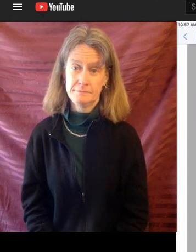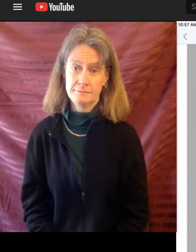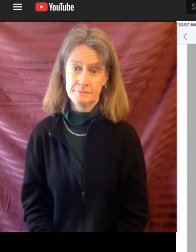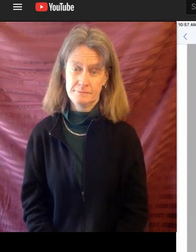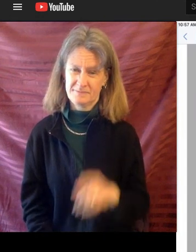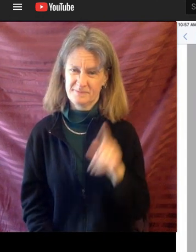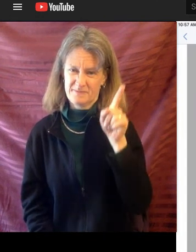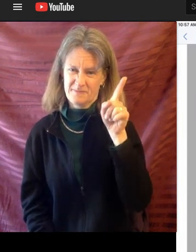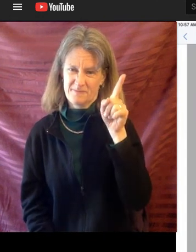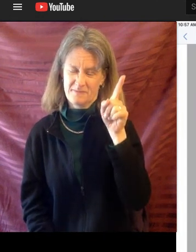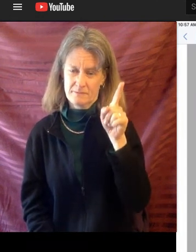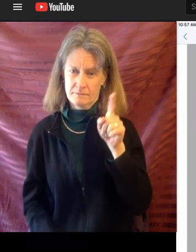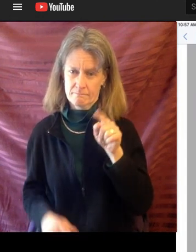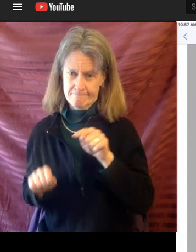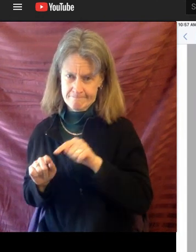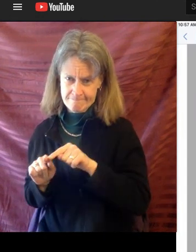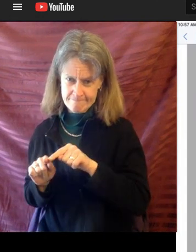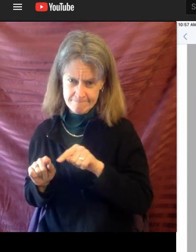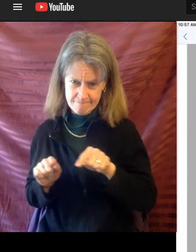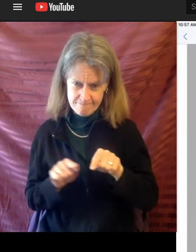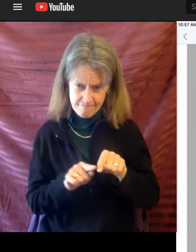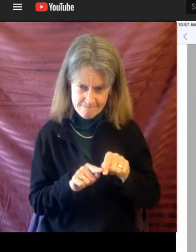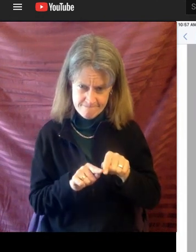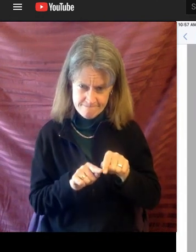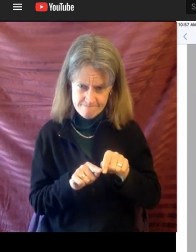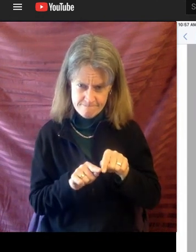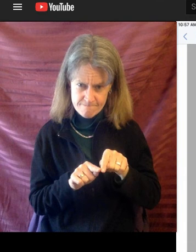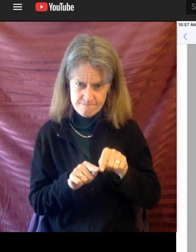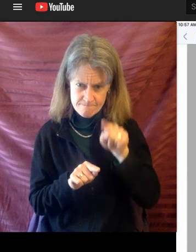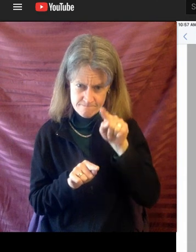This point is at